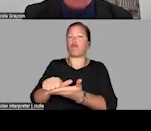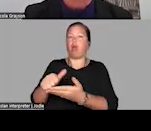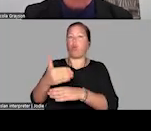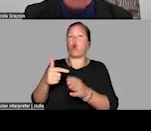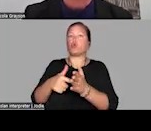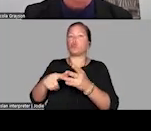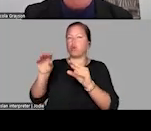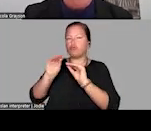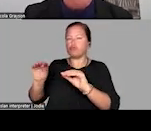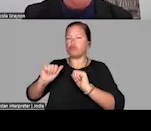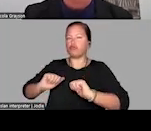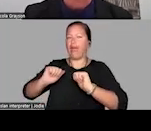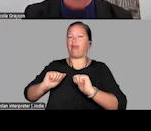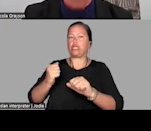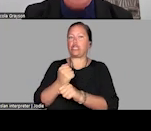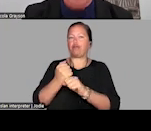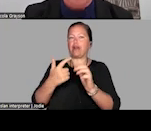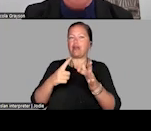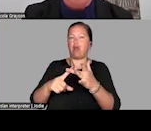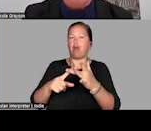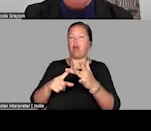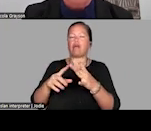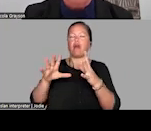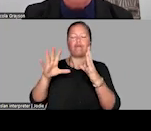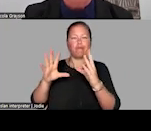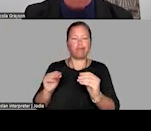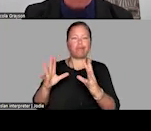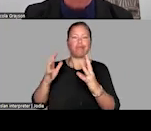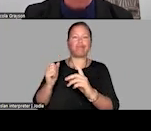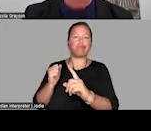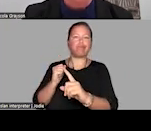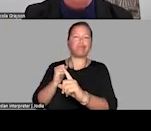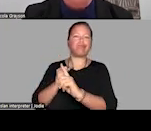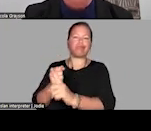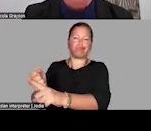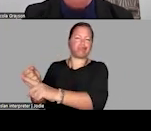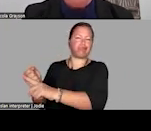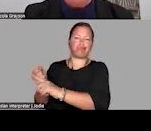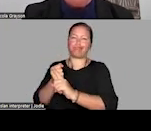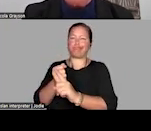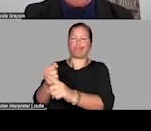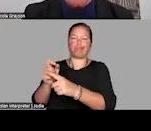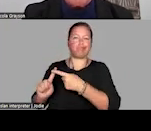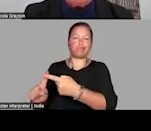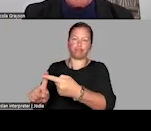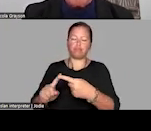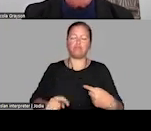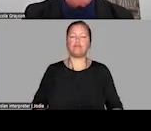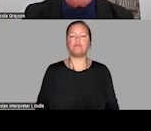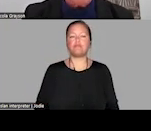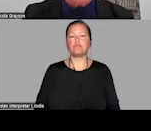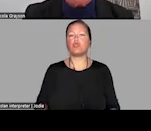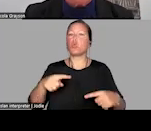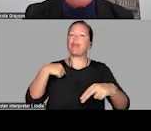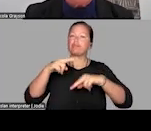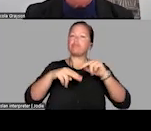generative AI has had many consequences and continues to do so. So we developed